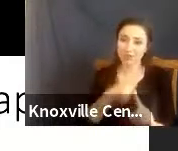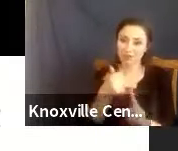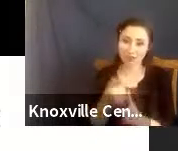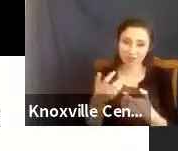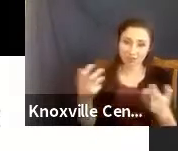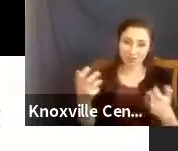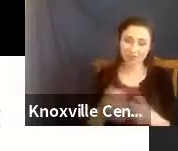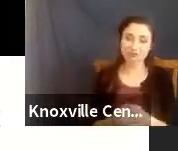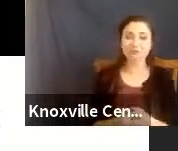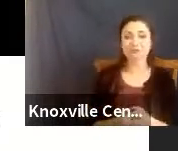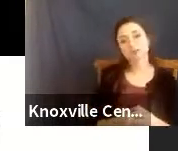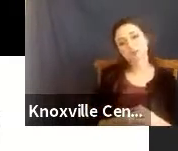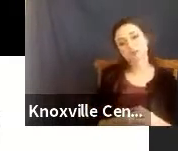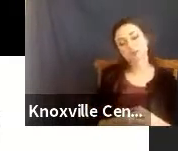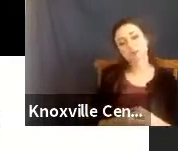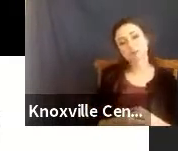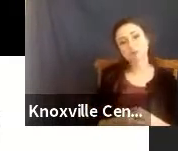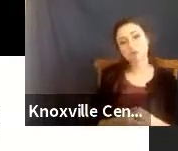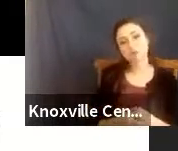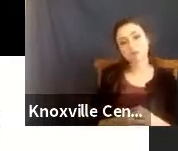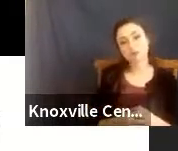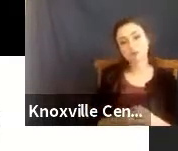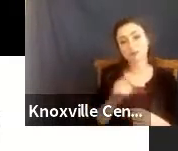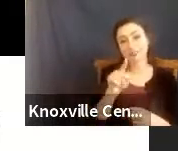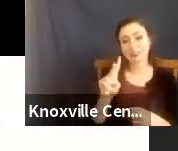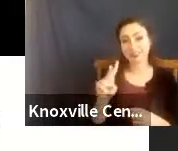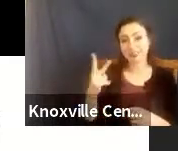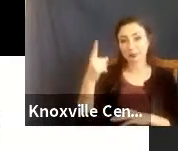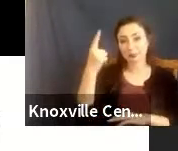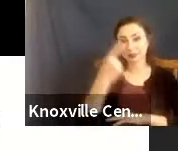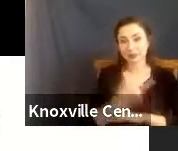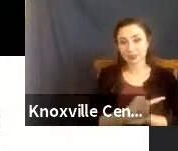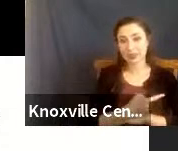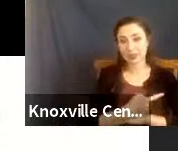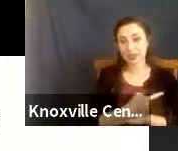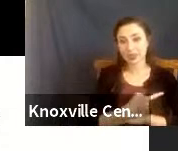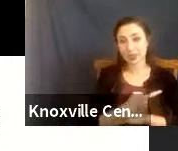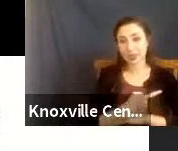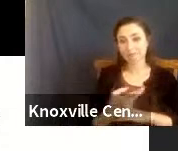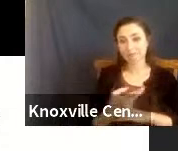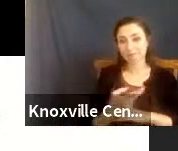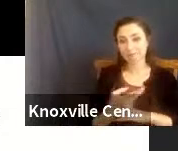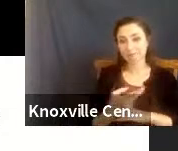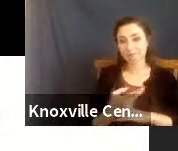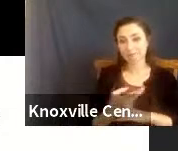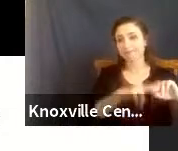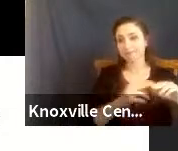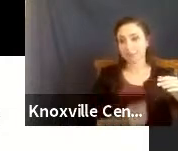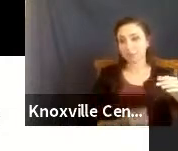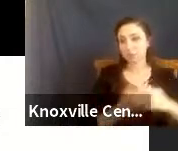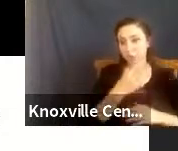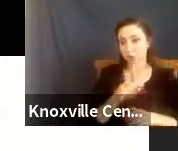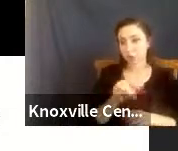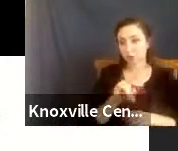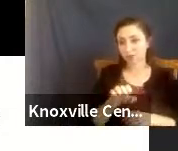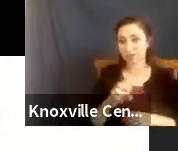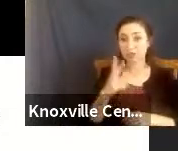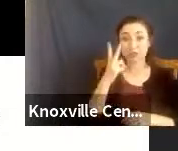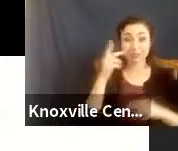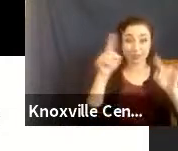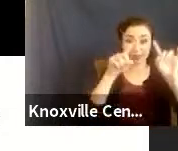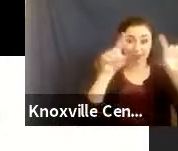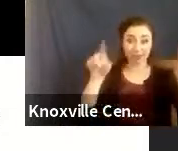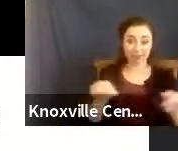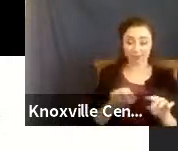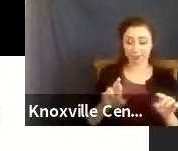slide, please. So this is our doubling day growth rate. All I'll point out is on the bottom right of the graph. You just see it